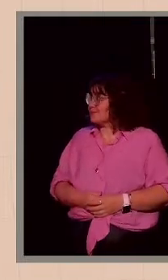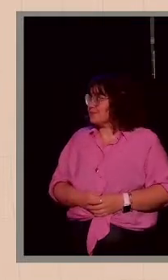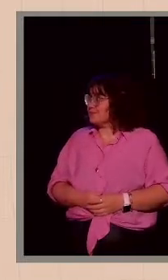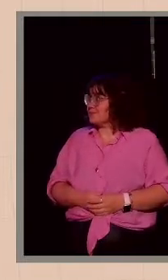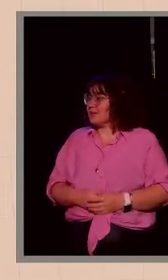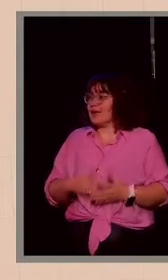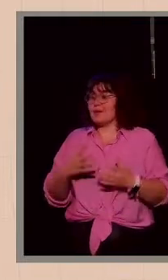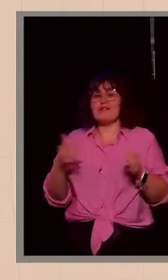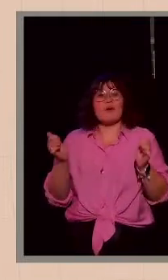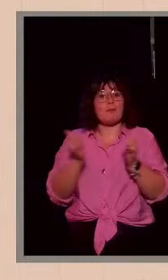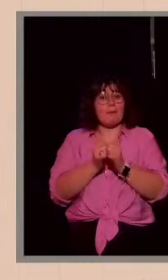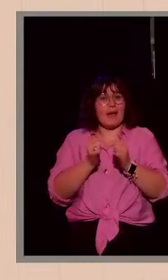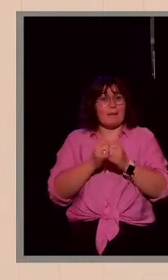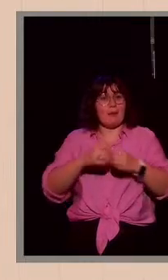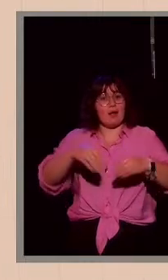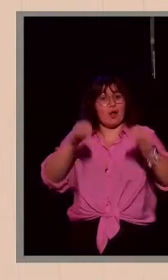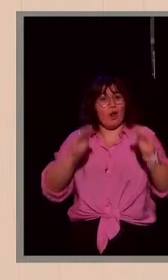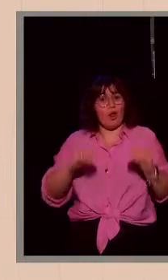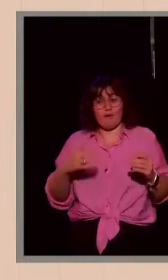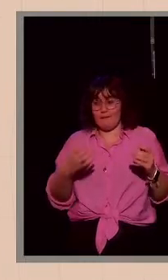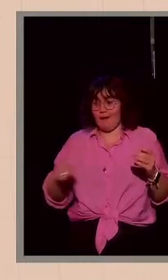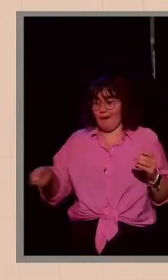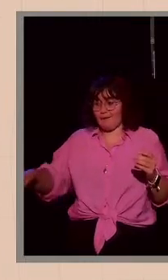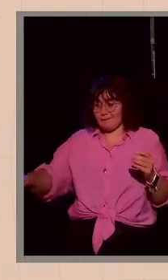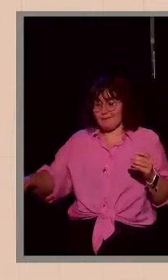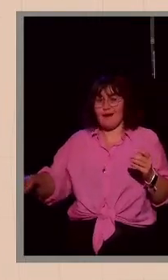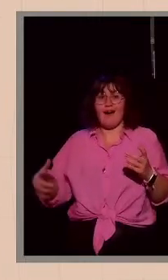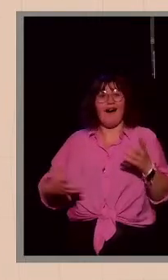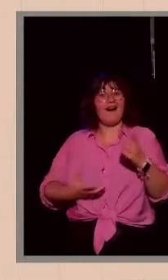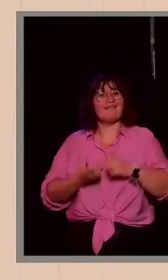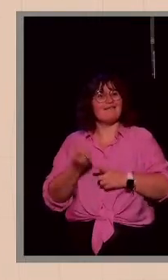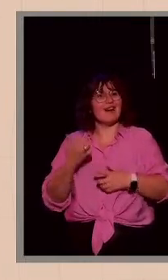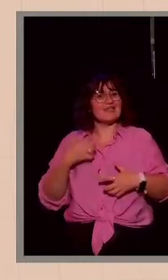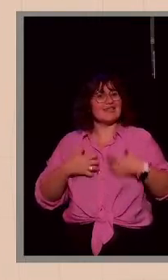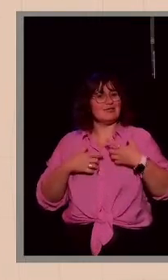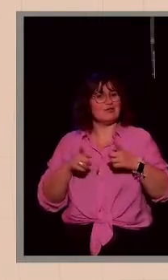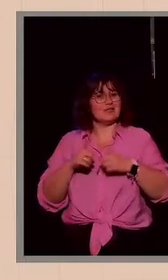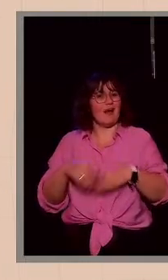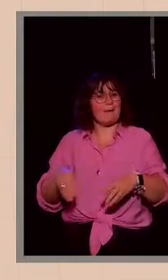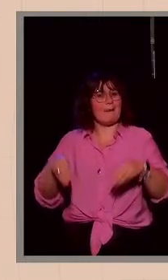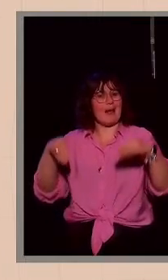There's some paper tablecloths, which I find interesting as blankets.